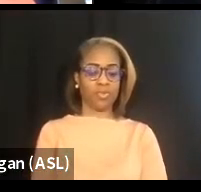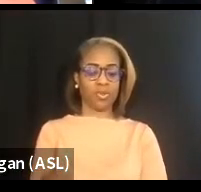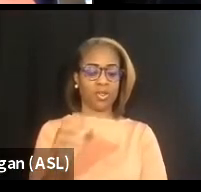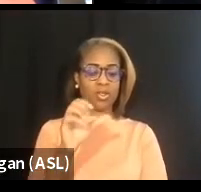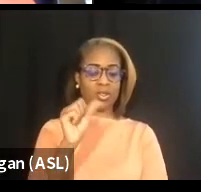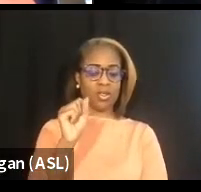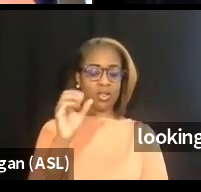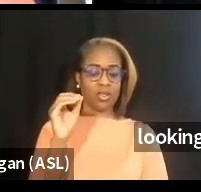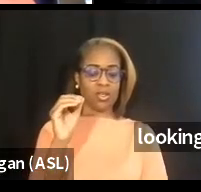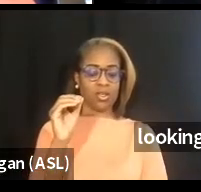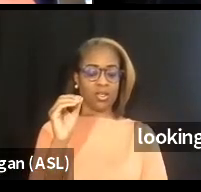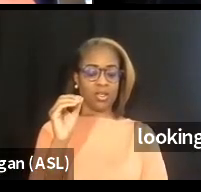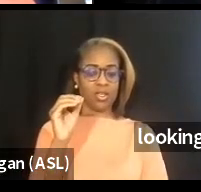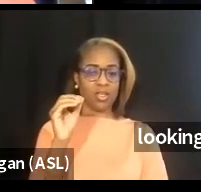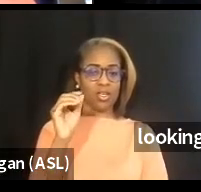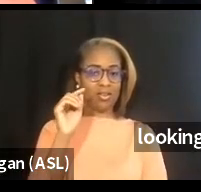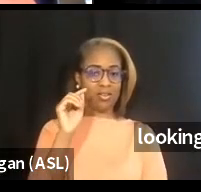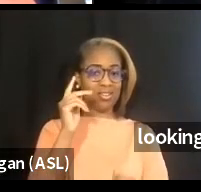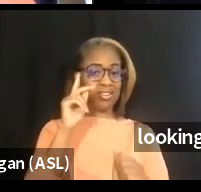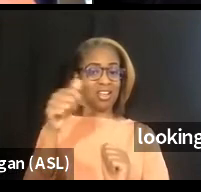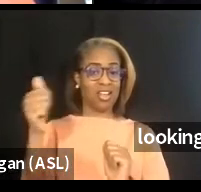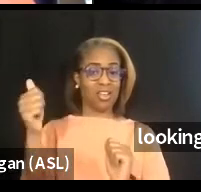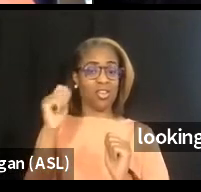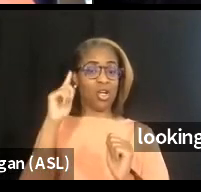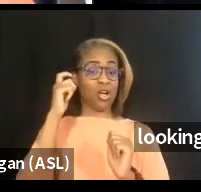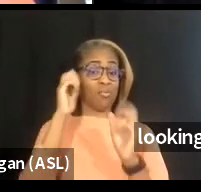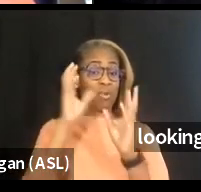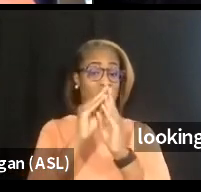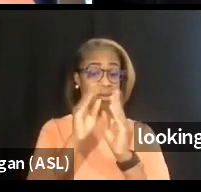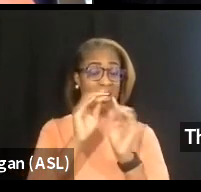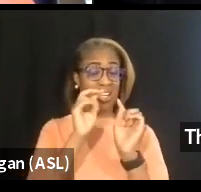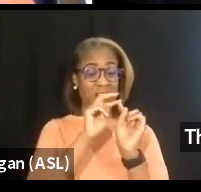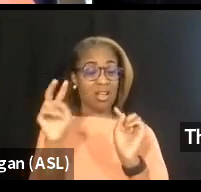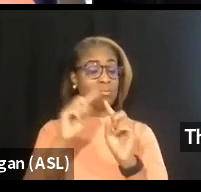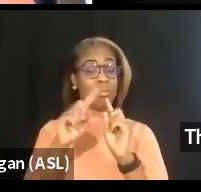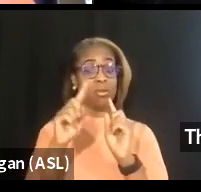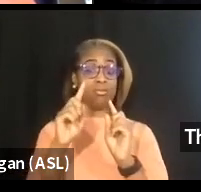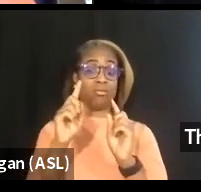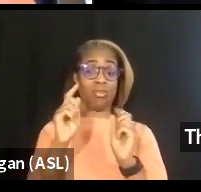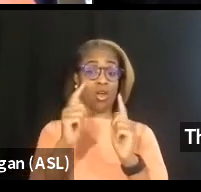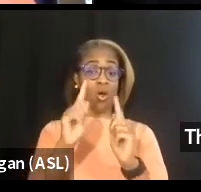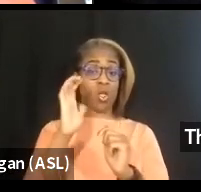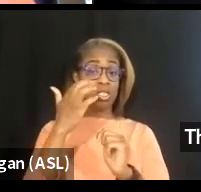out there. And they're all meeting virtually for all intents and purposes. So,